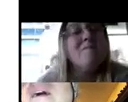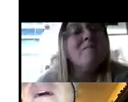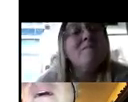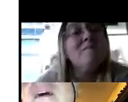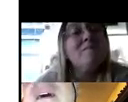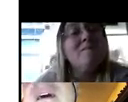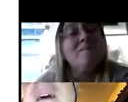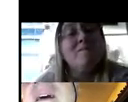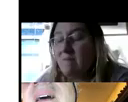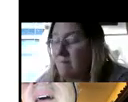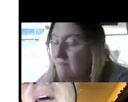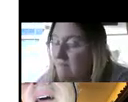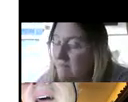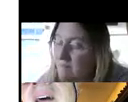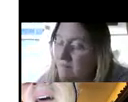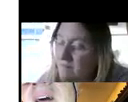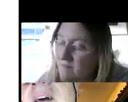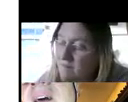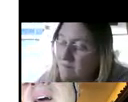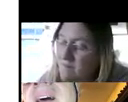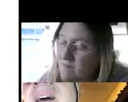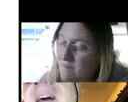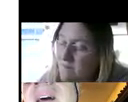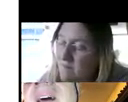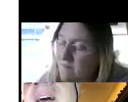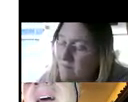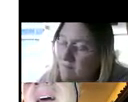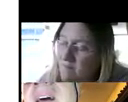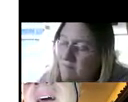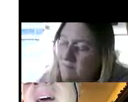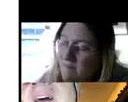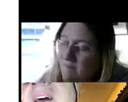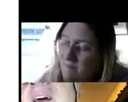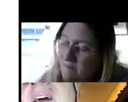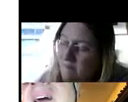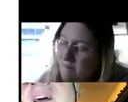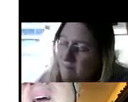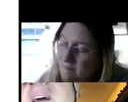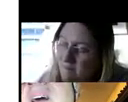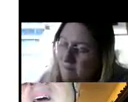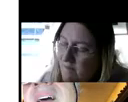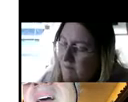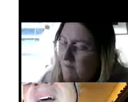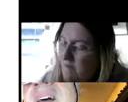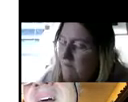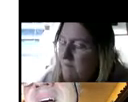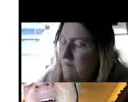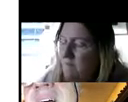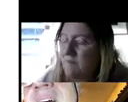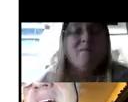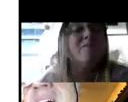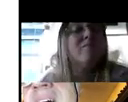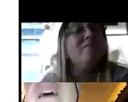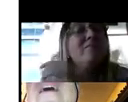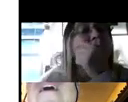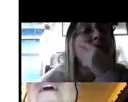Okun has a whole list of like white supremacy culture characteristics, those things that are held